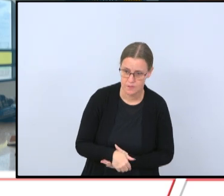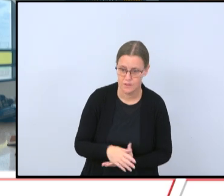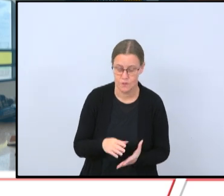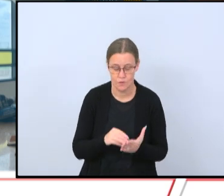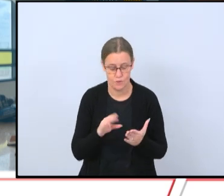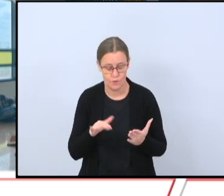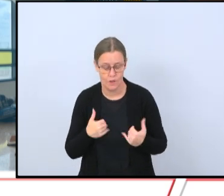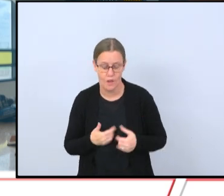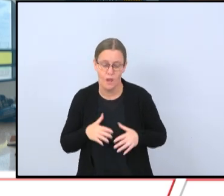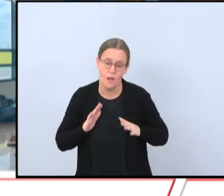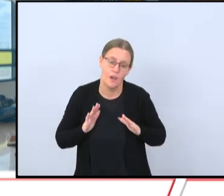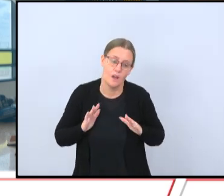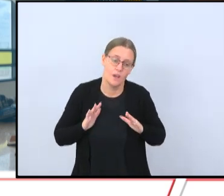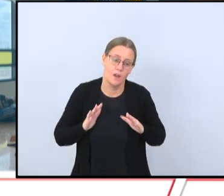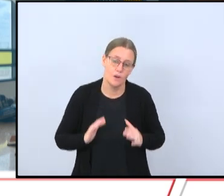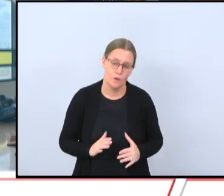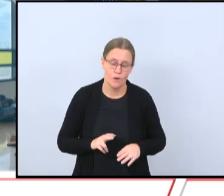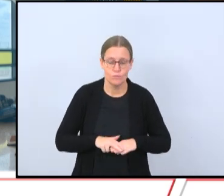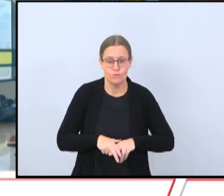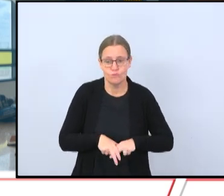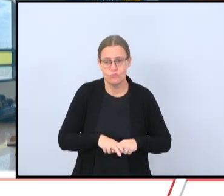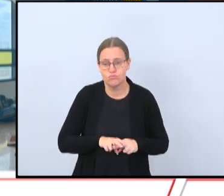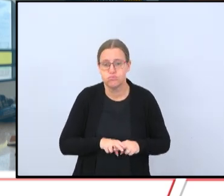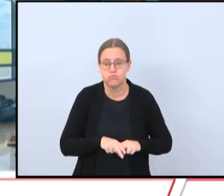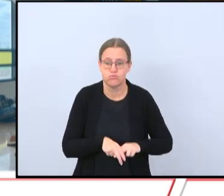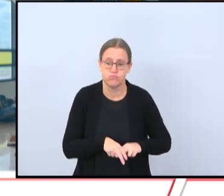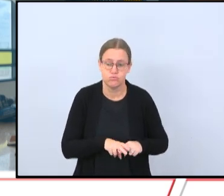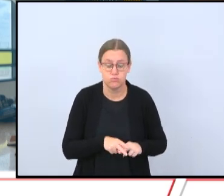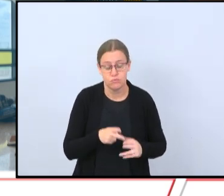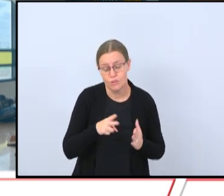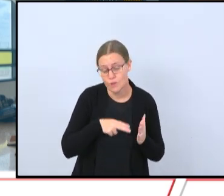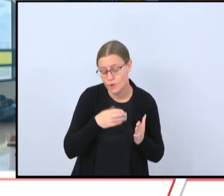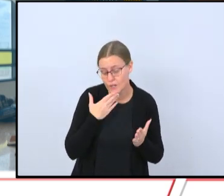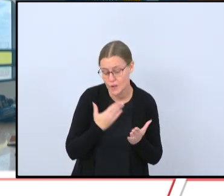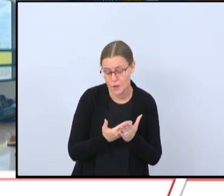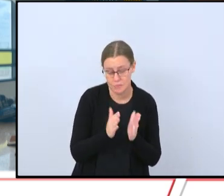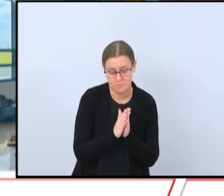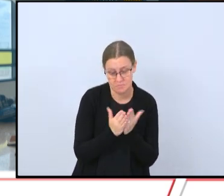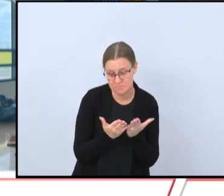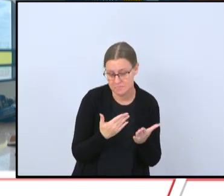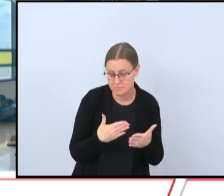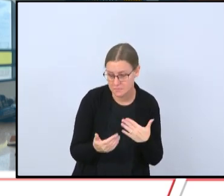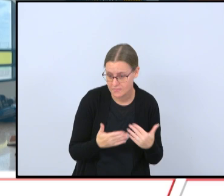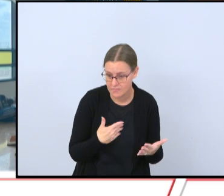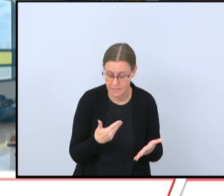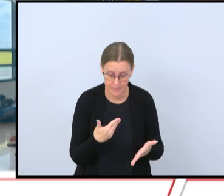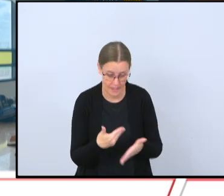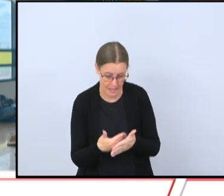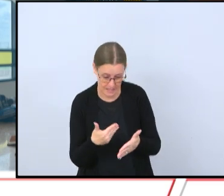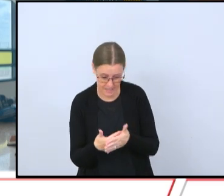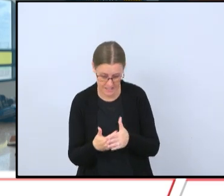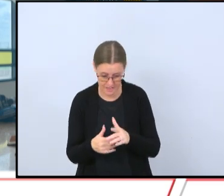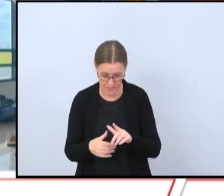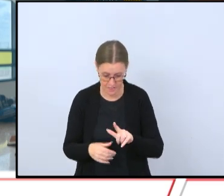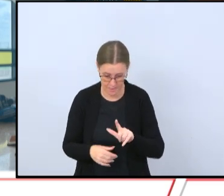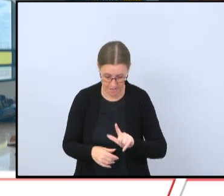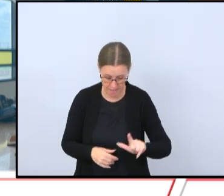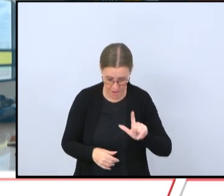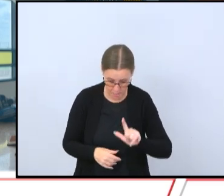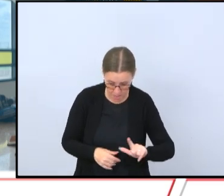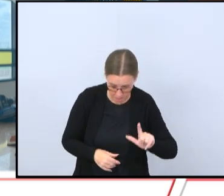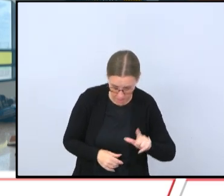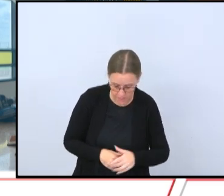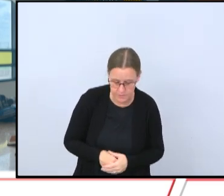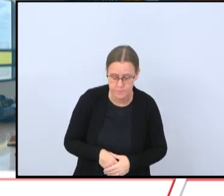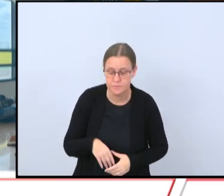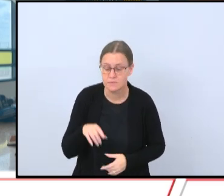to kind of decompress or go there and just choose a good book and read. It's really adjacent to the library, which is right behind it there.